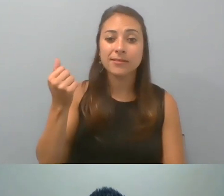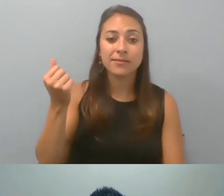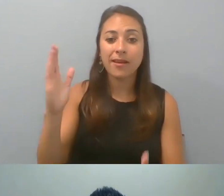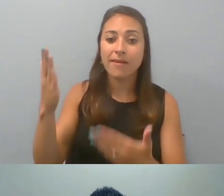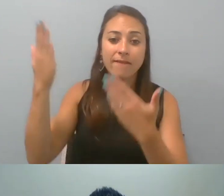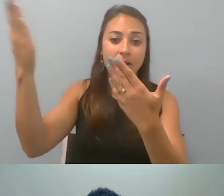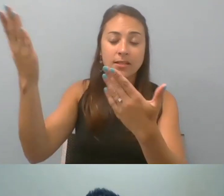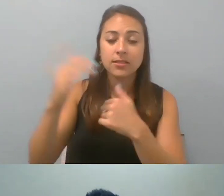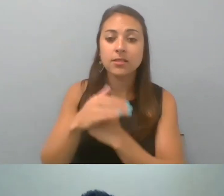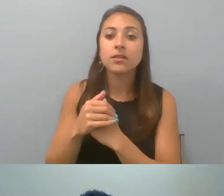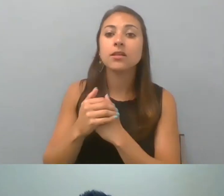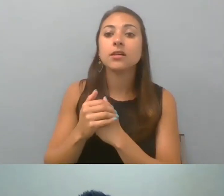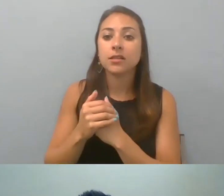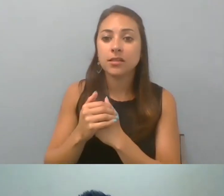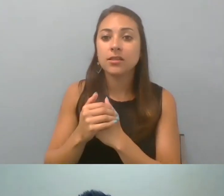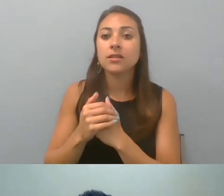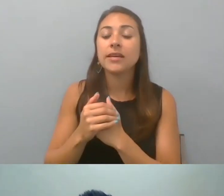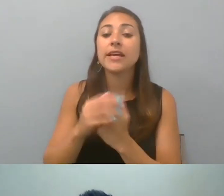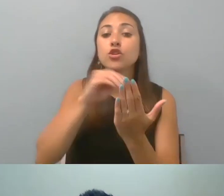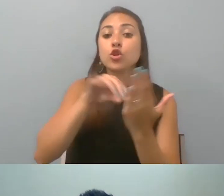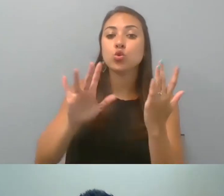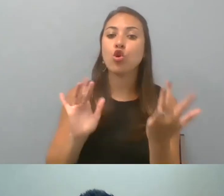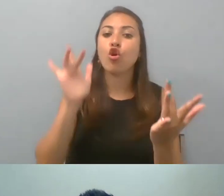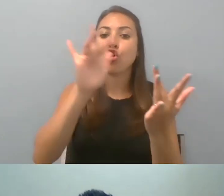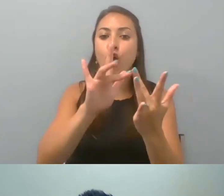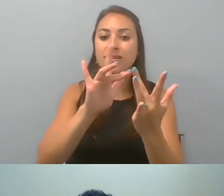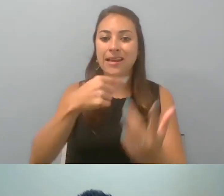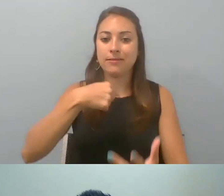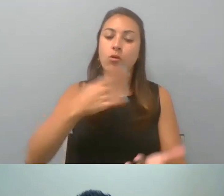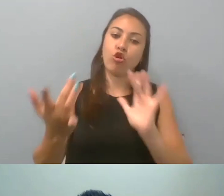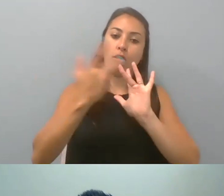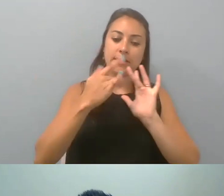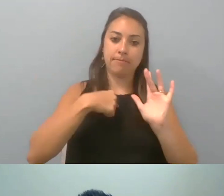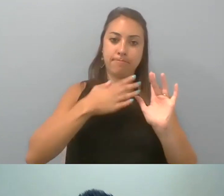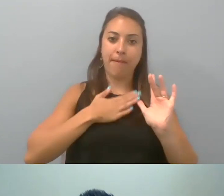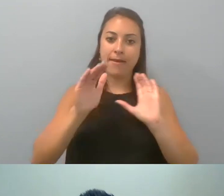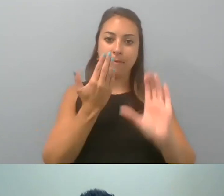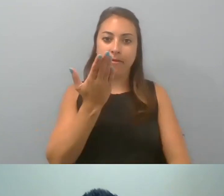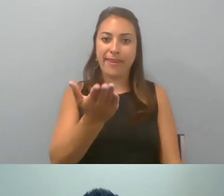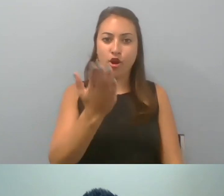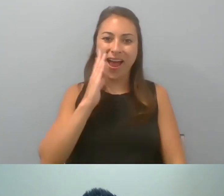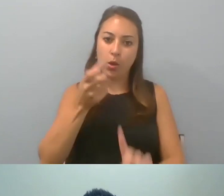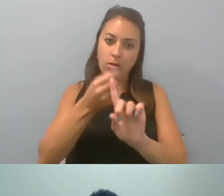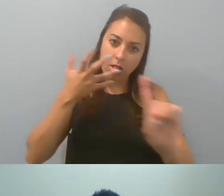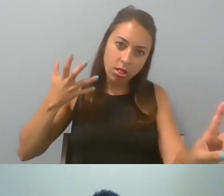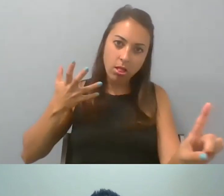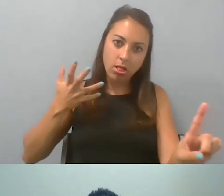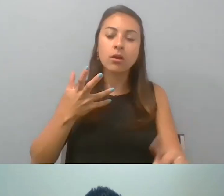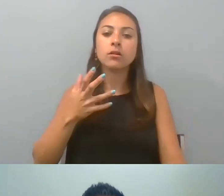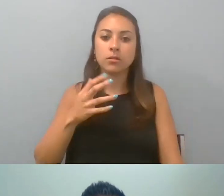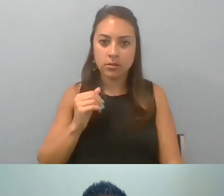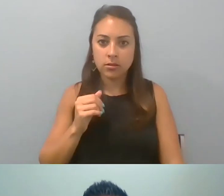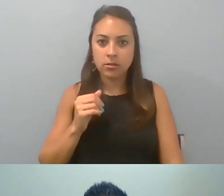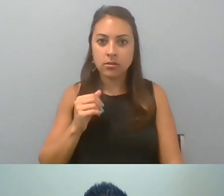is have the student reach out directly to me. My email is up there. I do notice that there's a typo, but it should be obvious that the